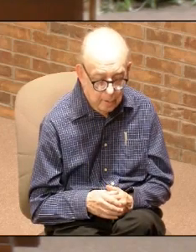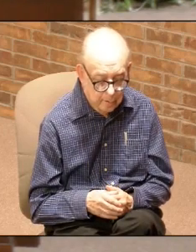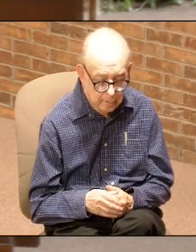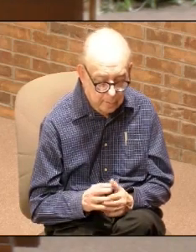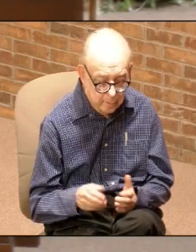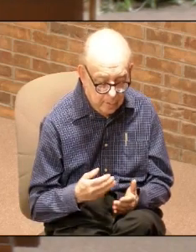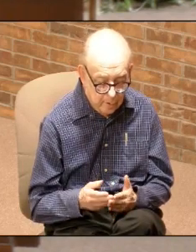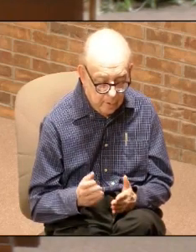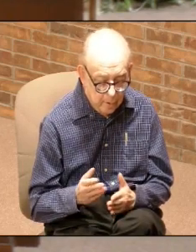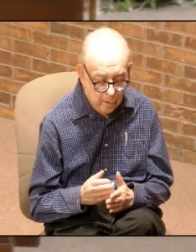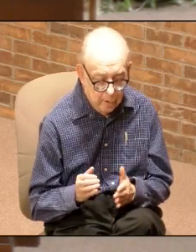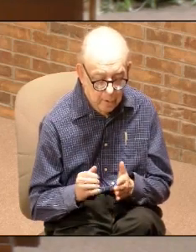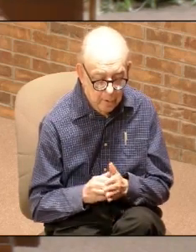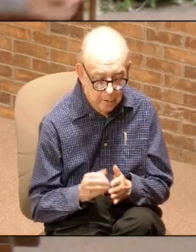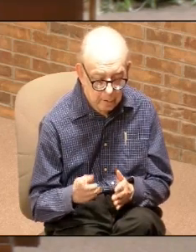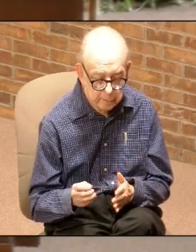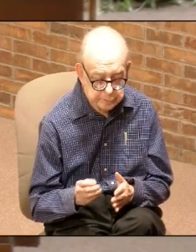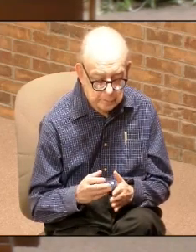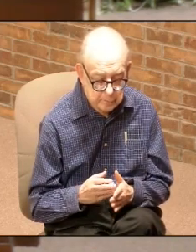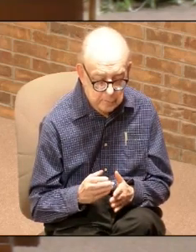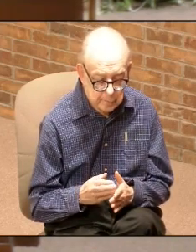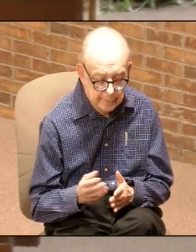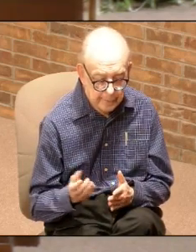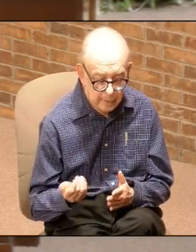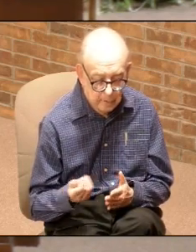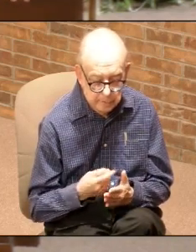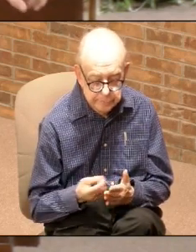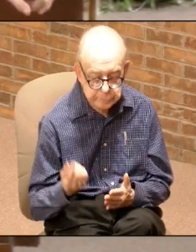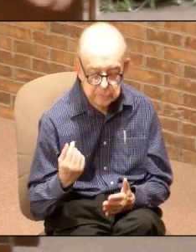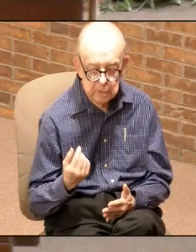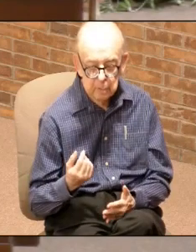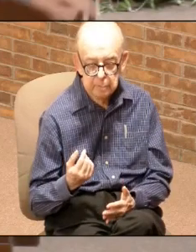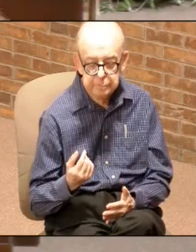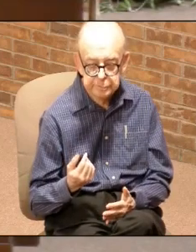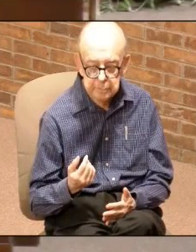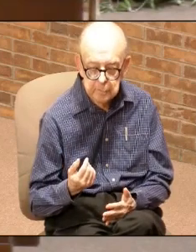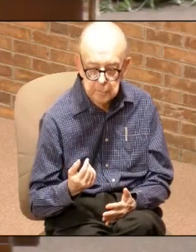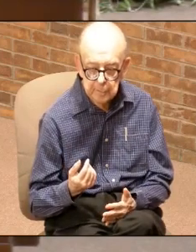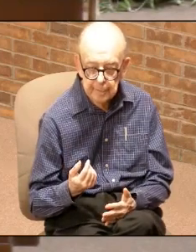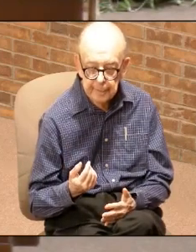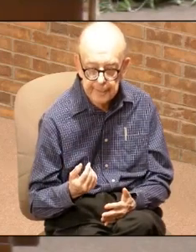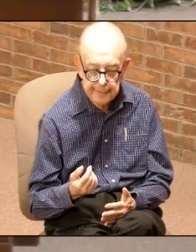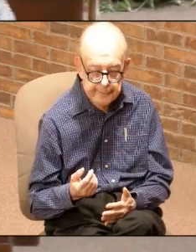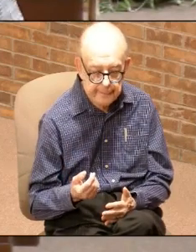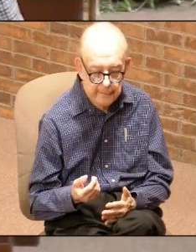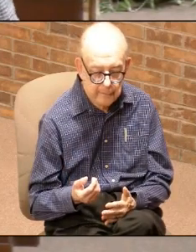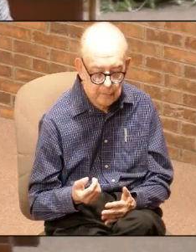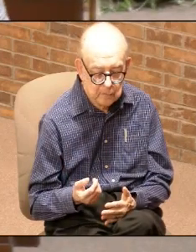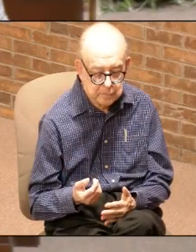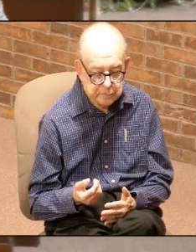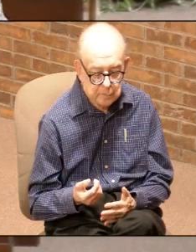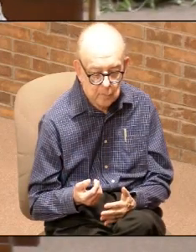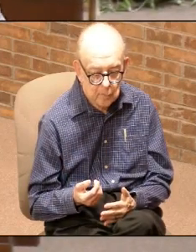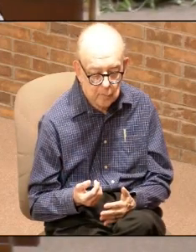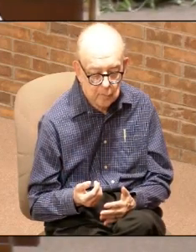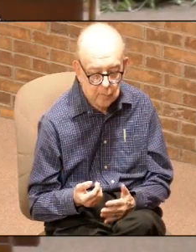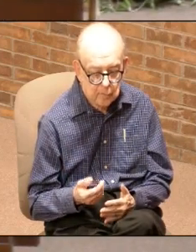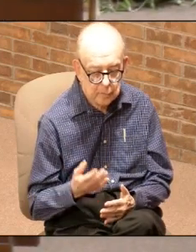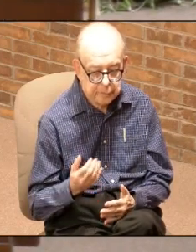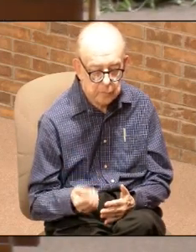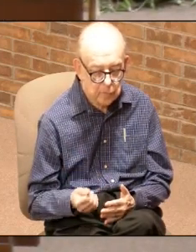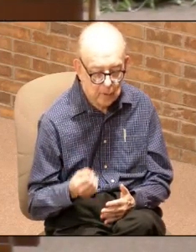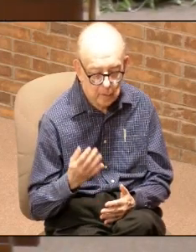And I always shared this with you. We shared it a few weeks ago. I think I did it with Anthony, back to back.